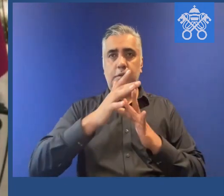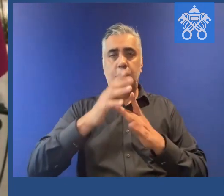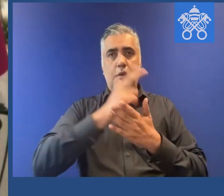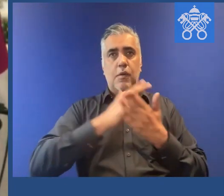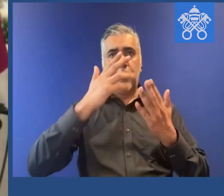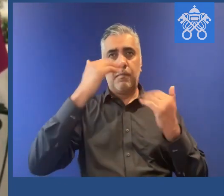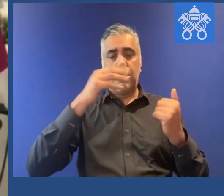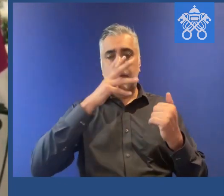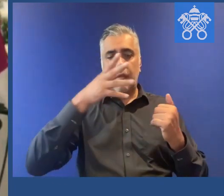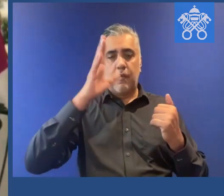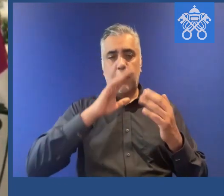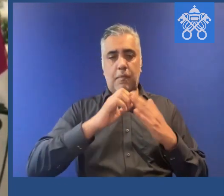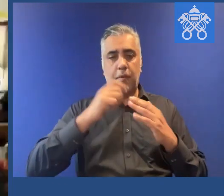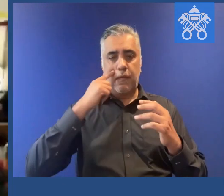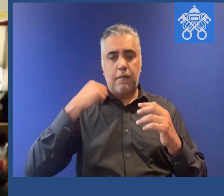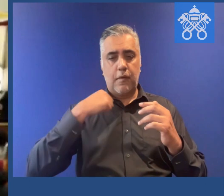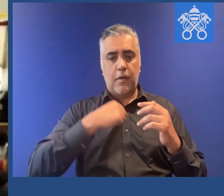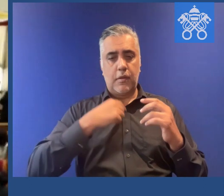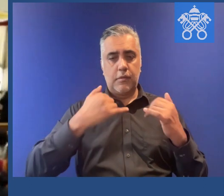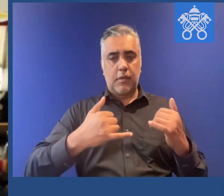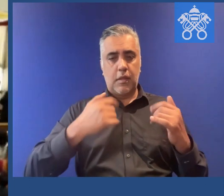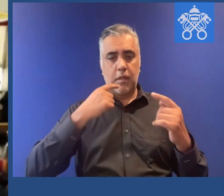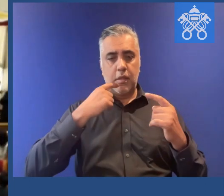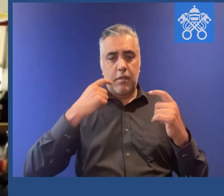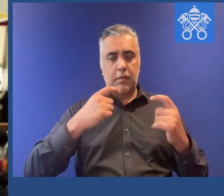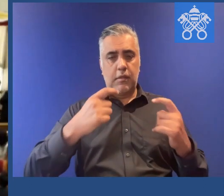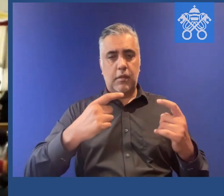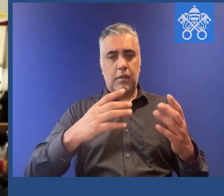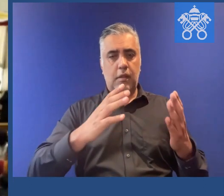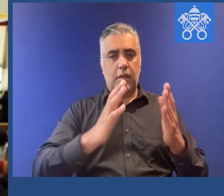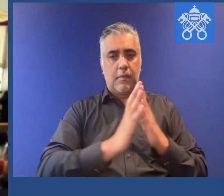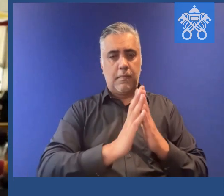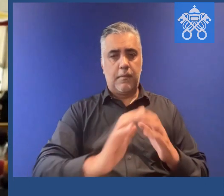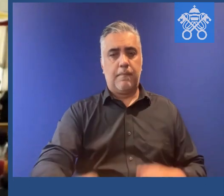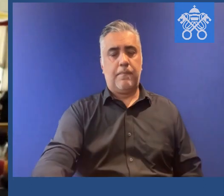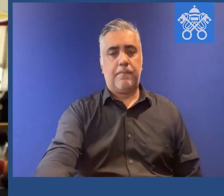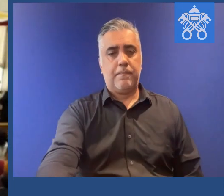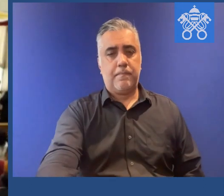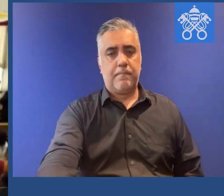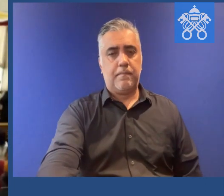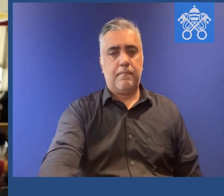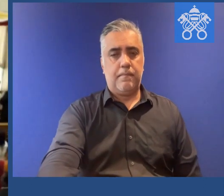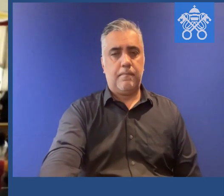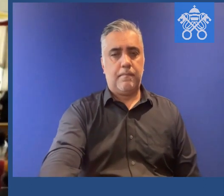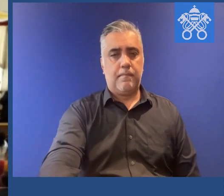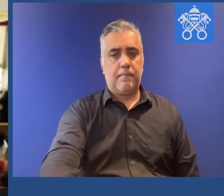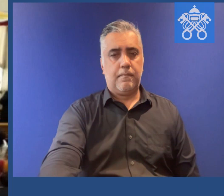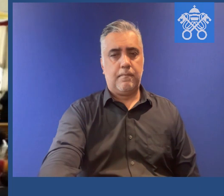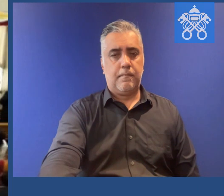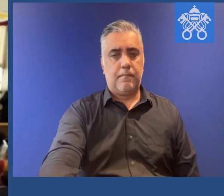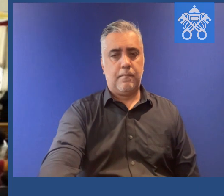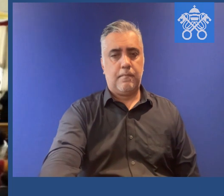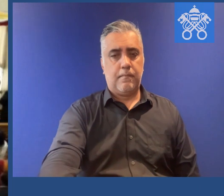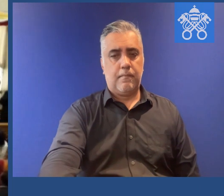Iesus. Santa Maria, Mater Dei, ora pro nobis peccatoribus, nunc et in hora